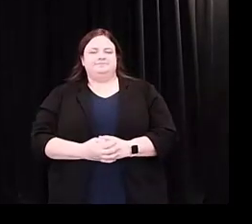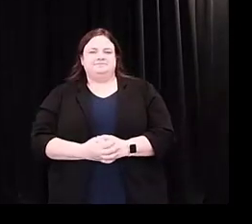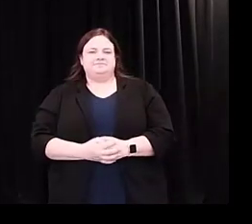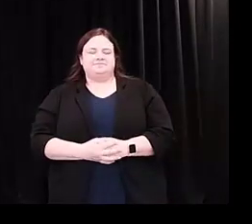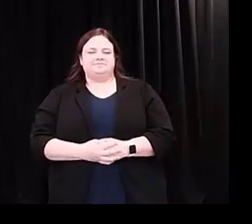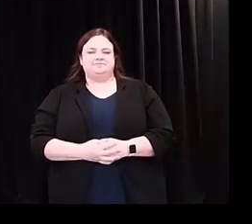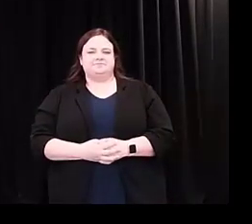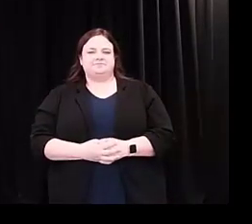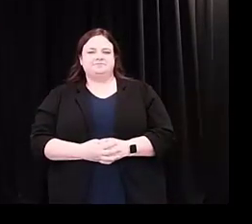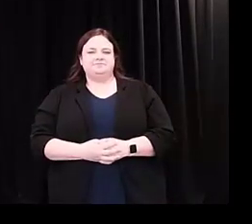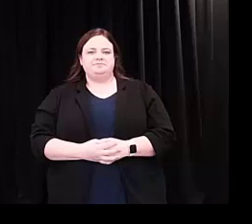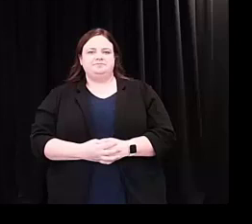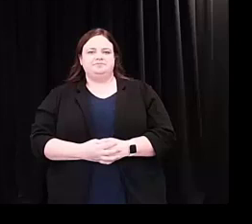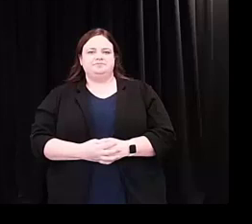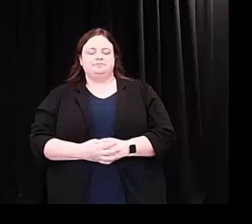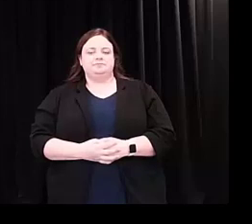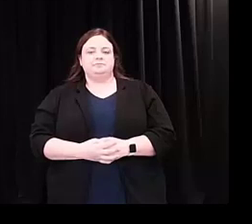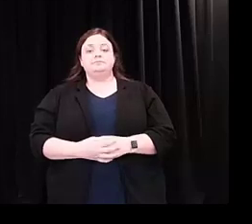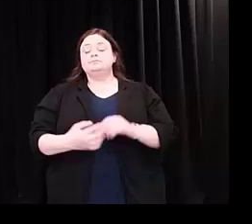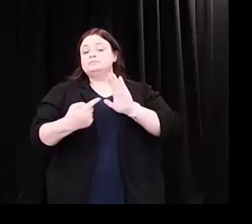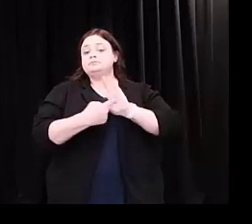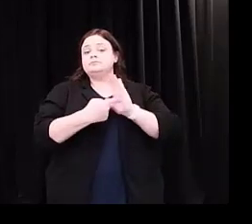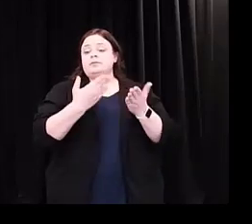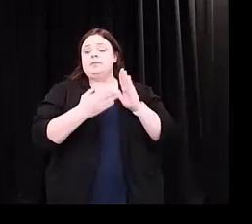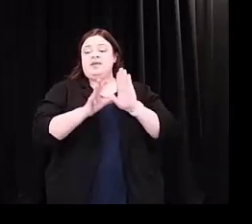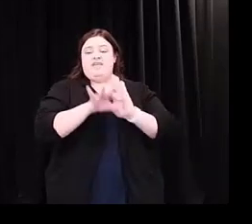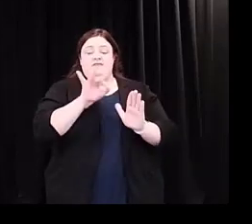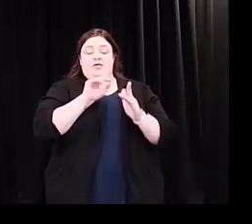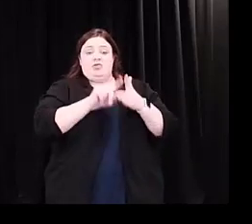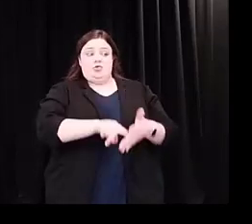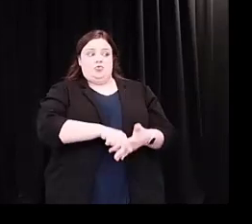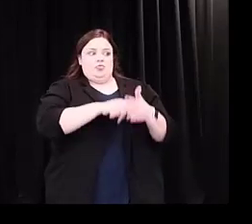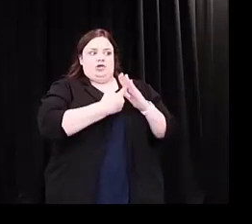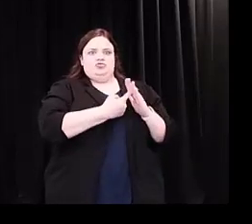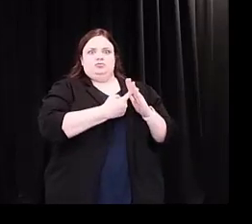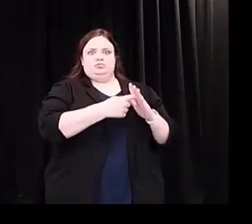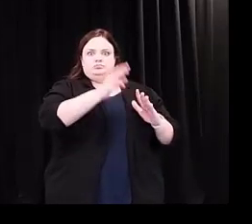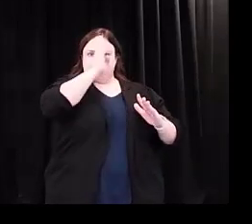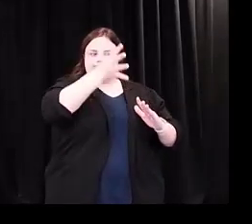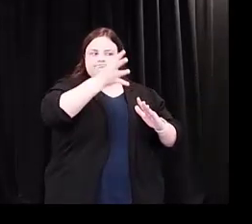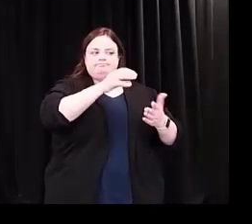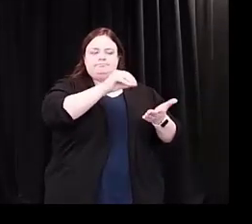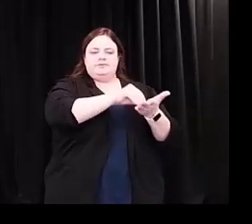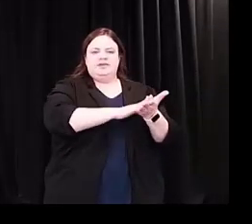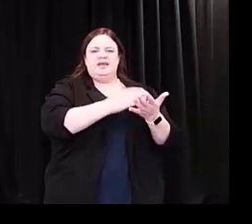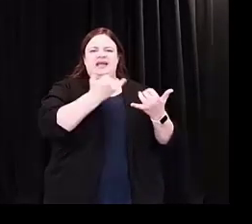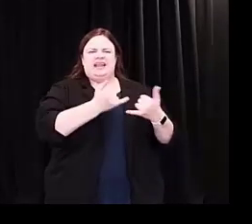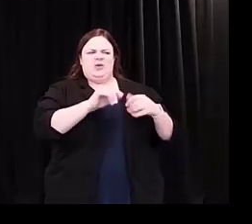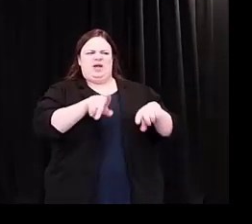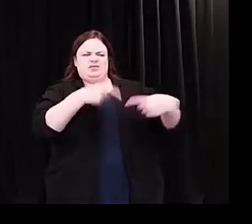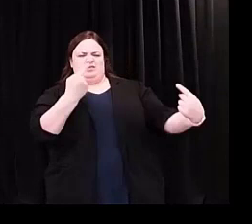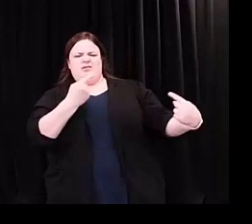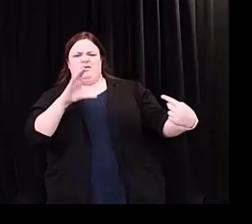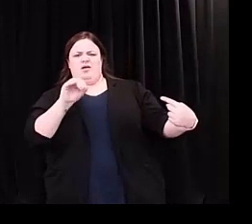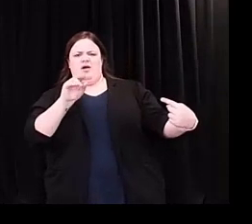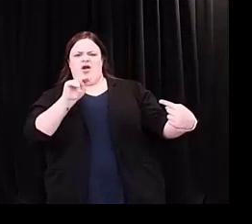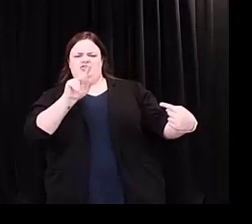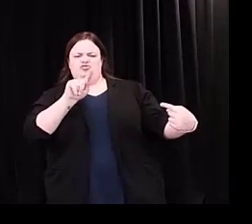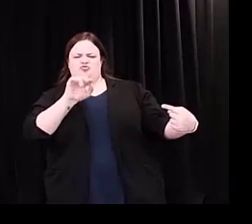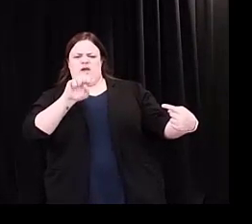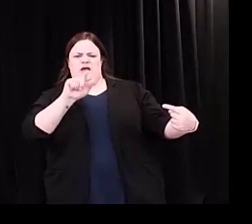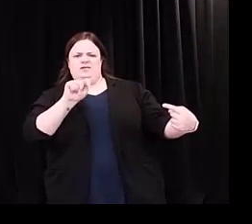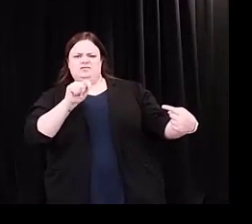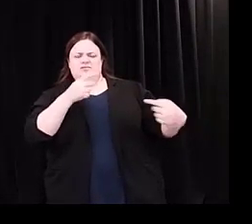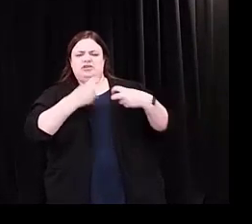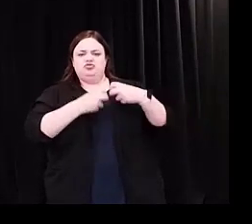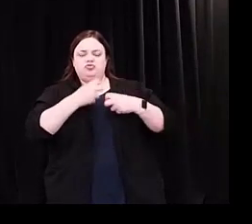So let's say I found the original document. It now has contrast issues, but our accessibility score has gone up